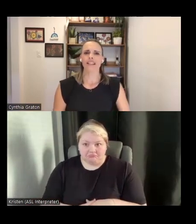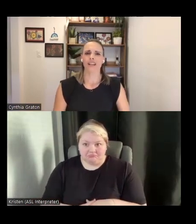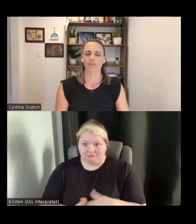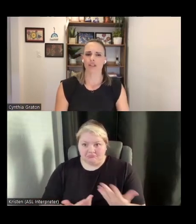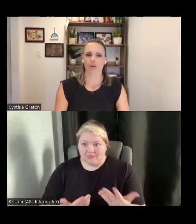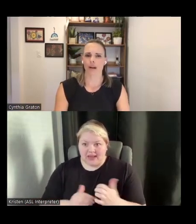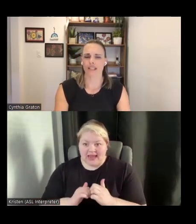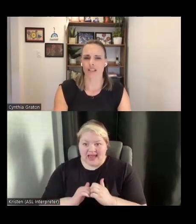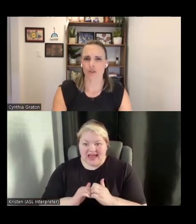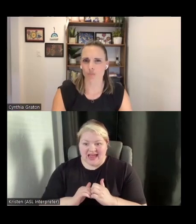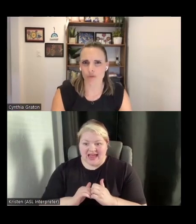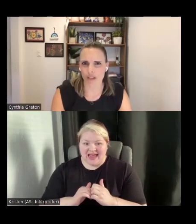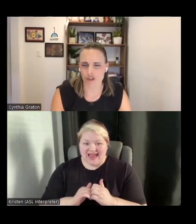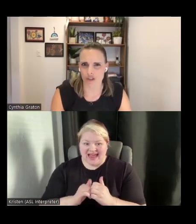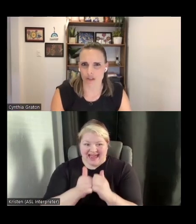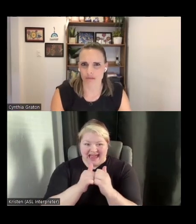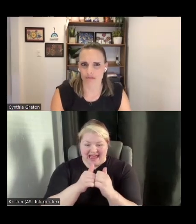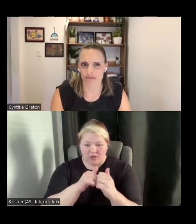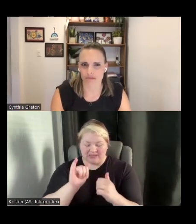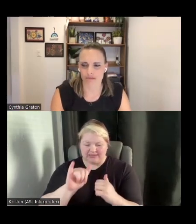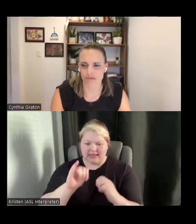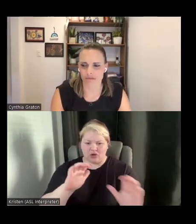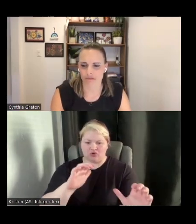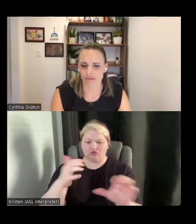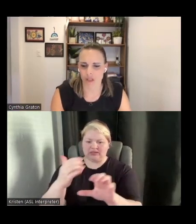how can that be crisis prevention?